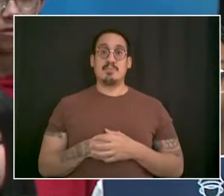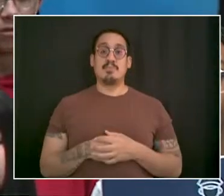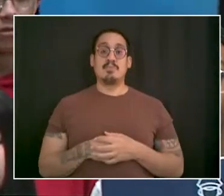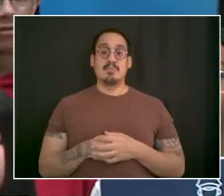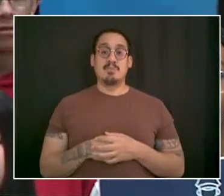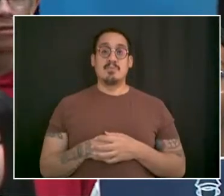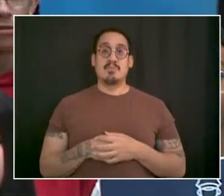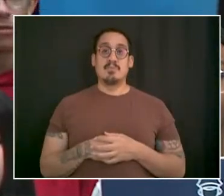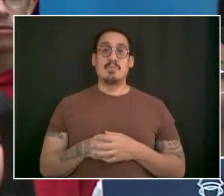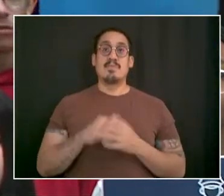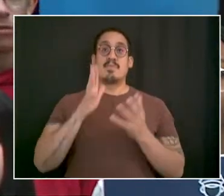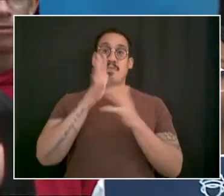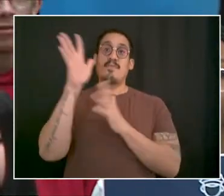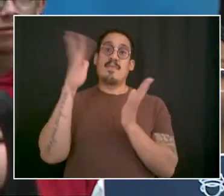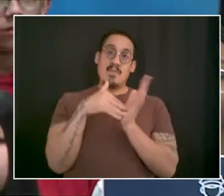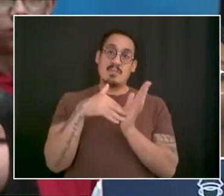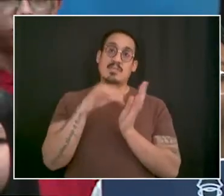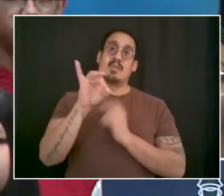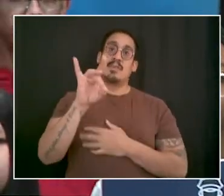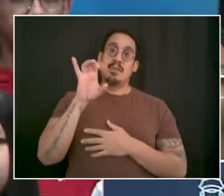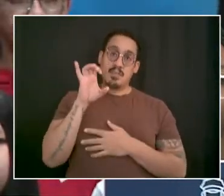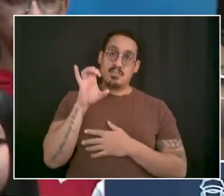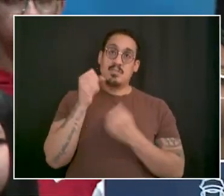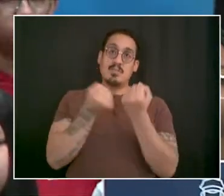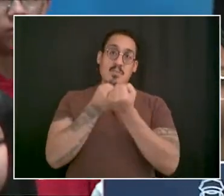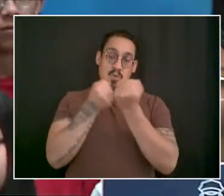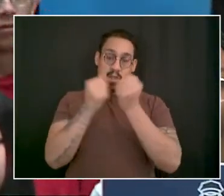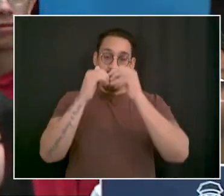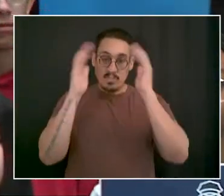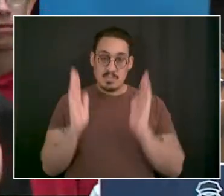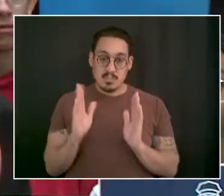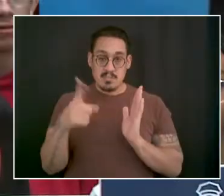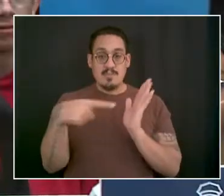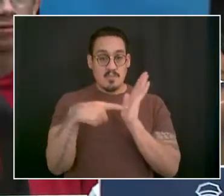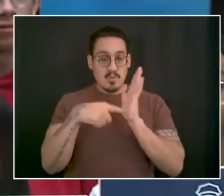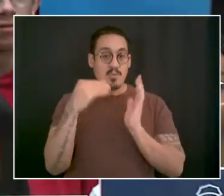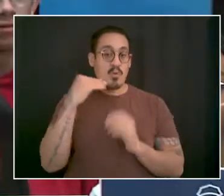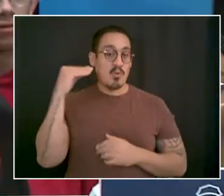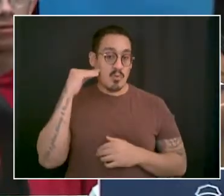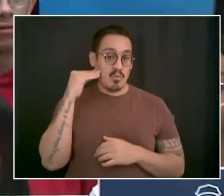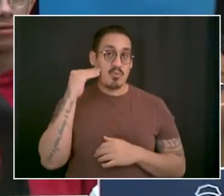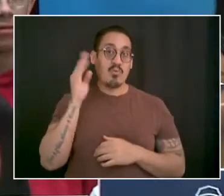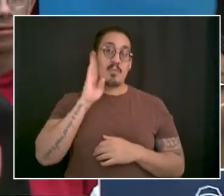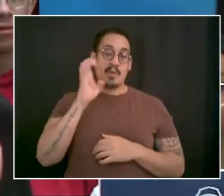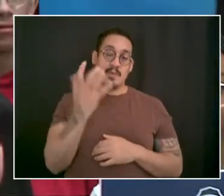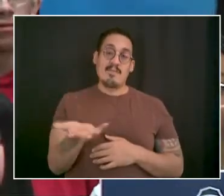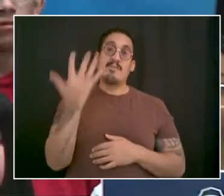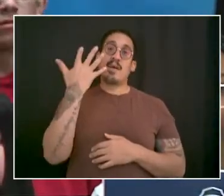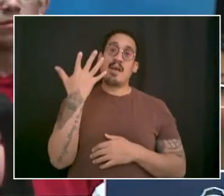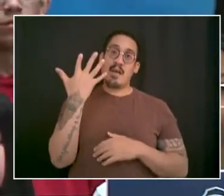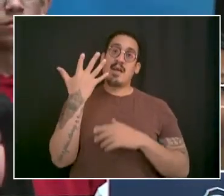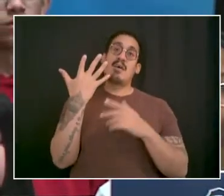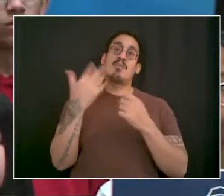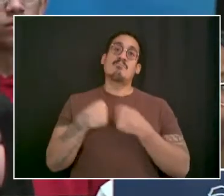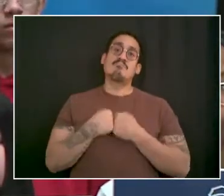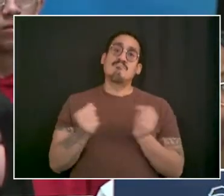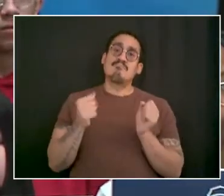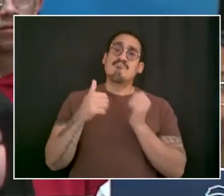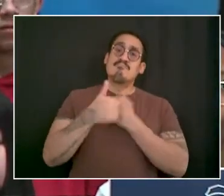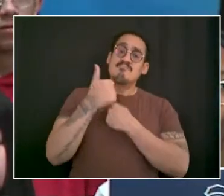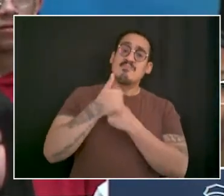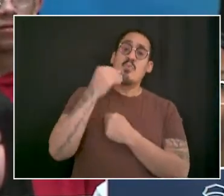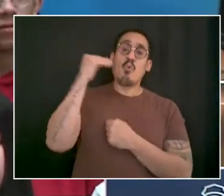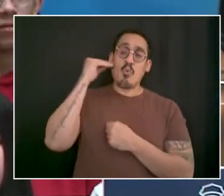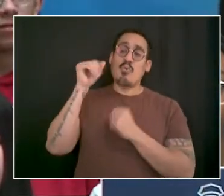5,800 supportive homes. These affordable homes will provide vulnerable New Yorkers with a place to call their